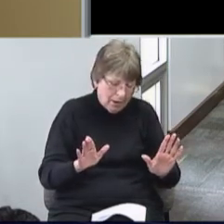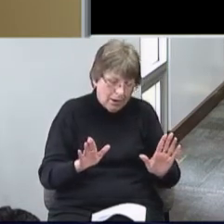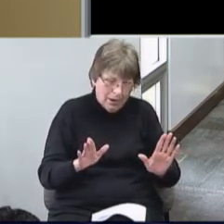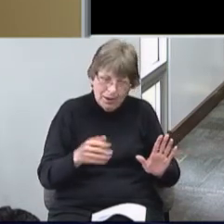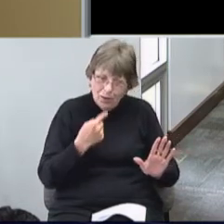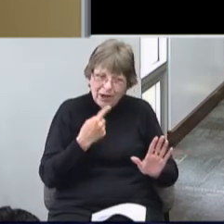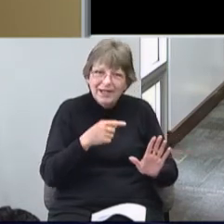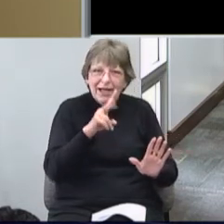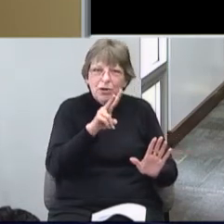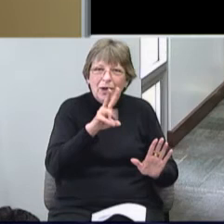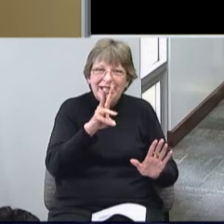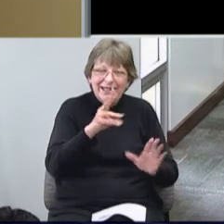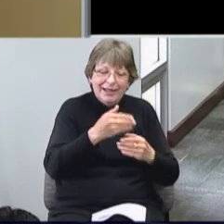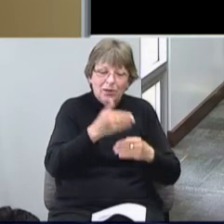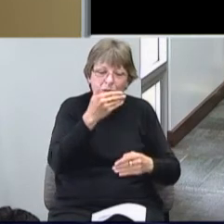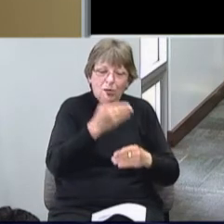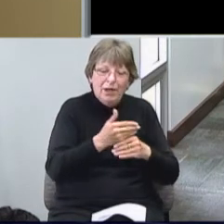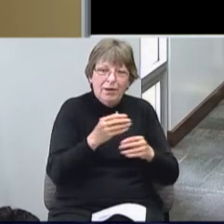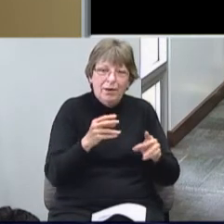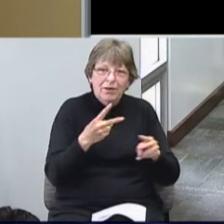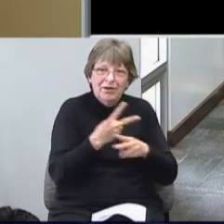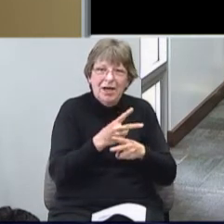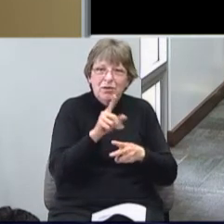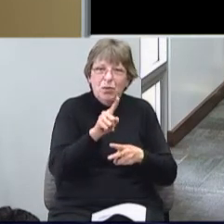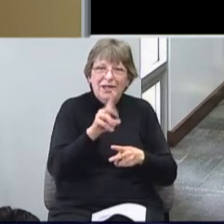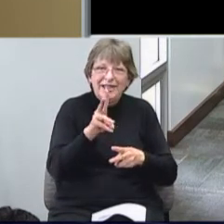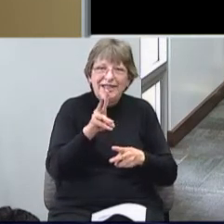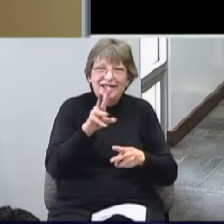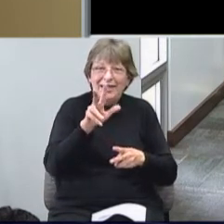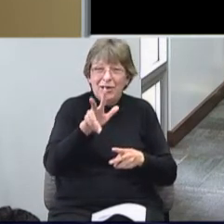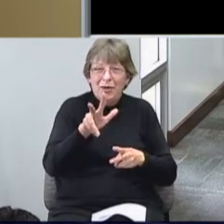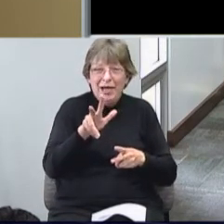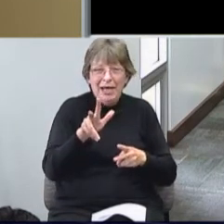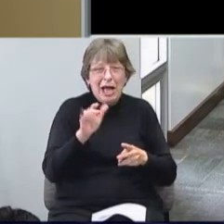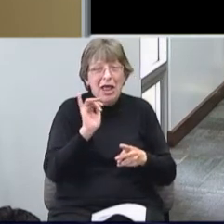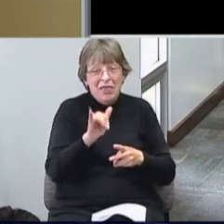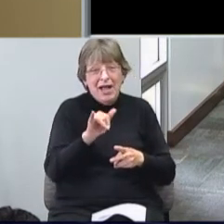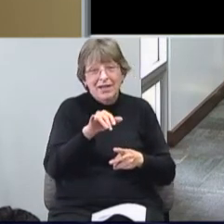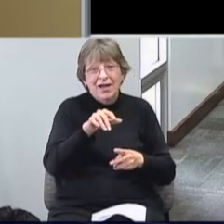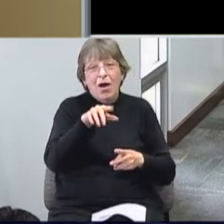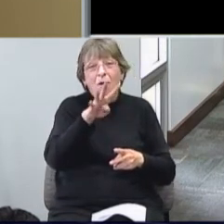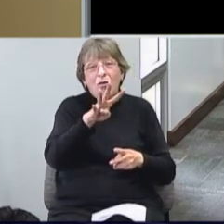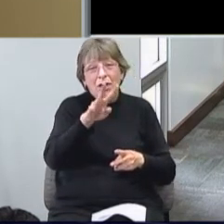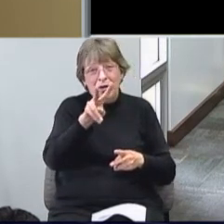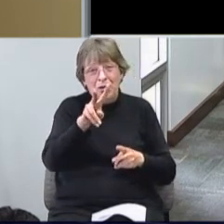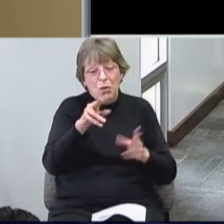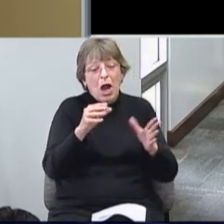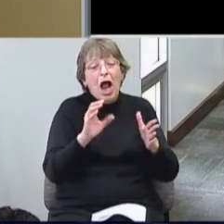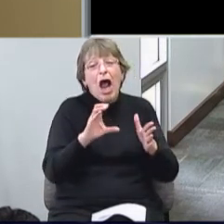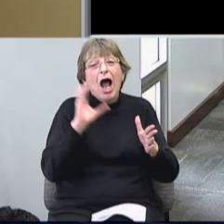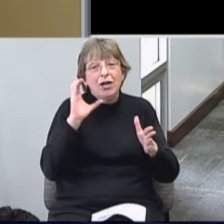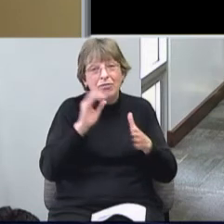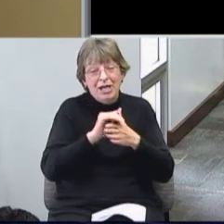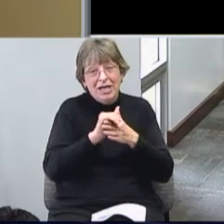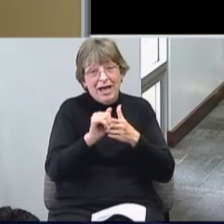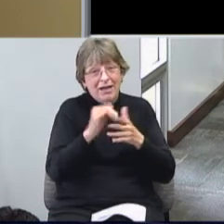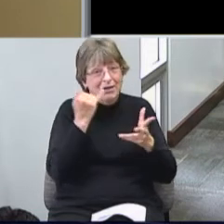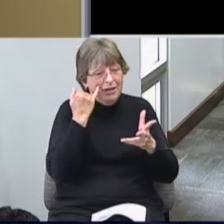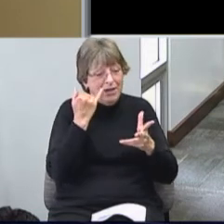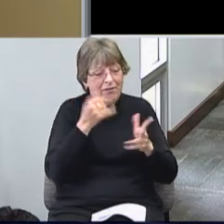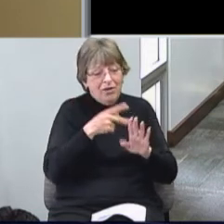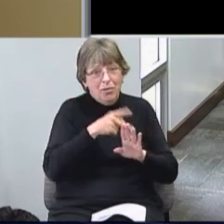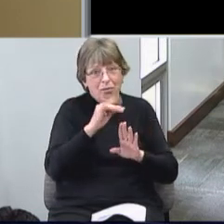26 windows times the 163 comes up to be about $4,200. If the project had been